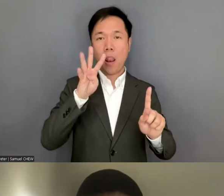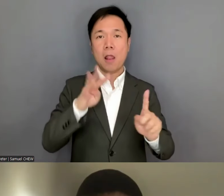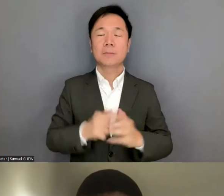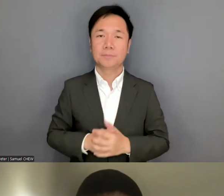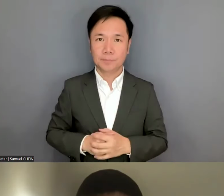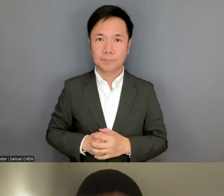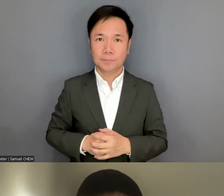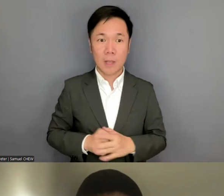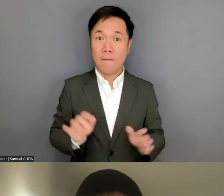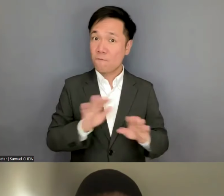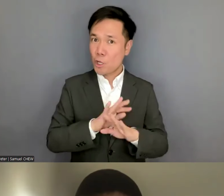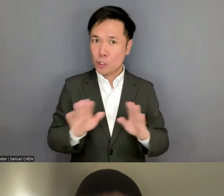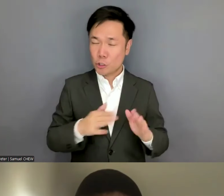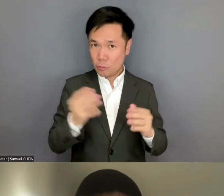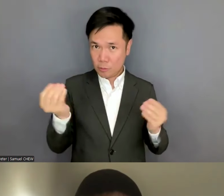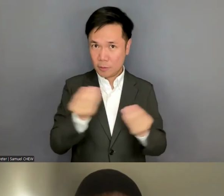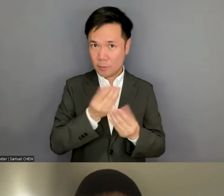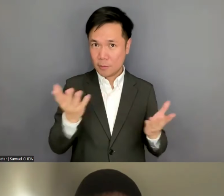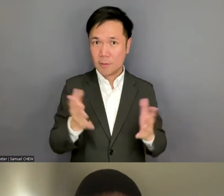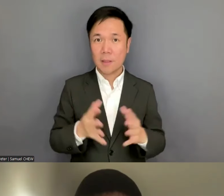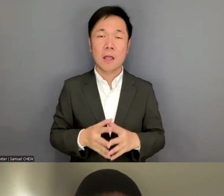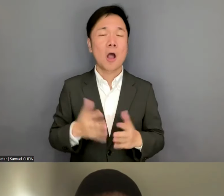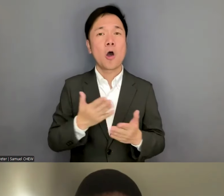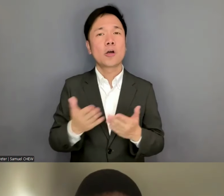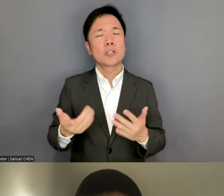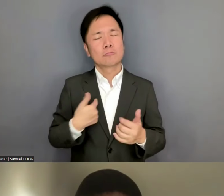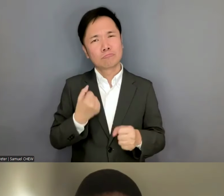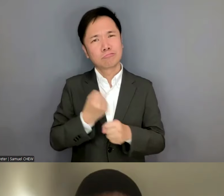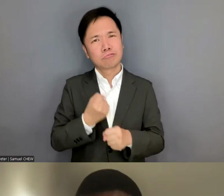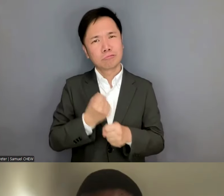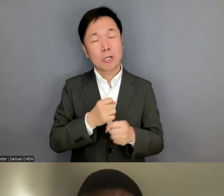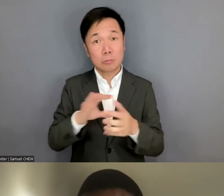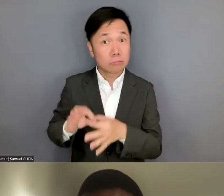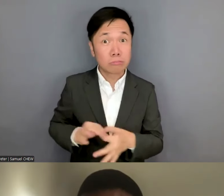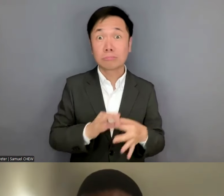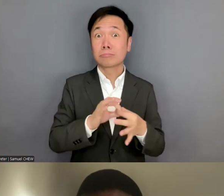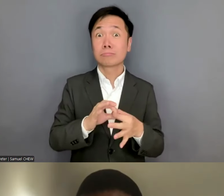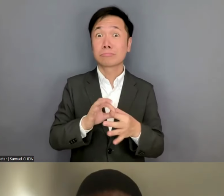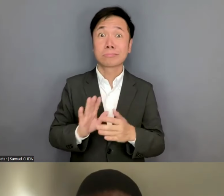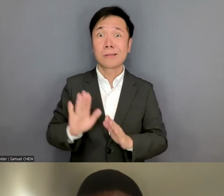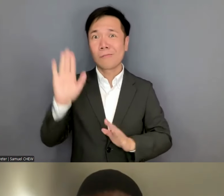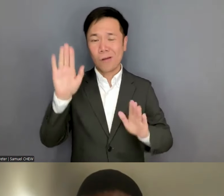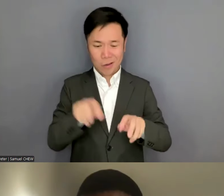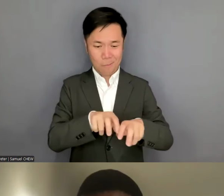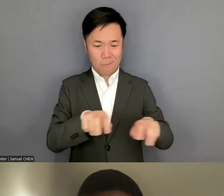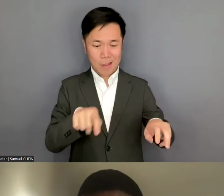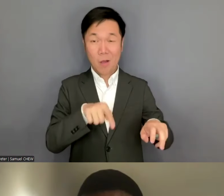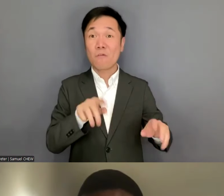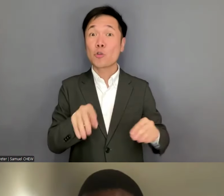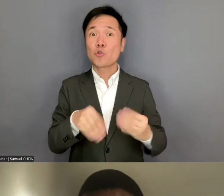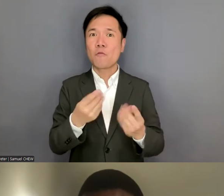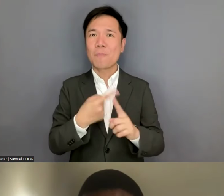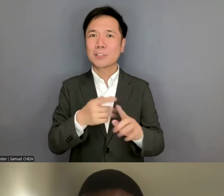was explained also for our other colleague who will be in charge of the panel of youth and